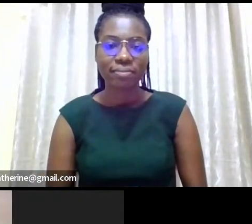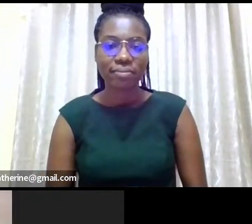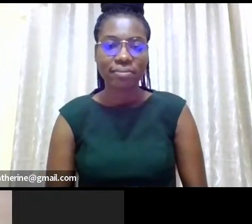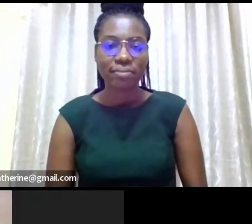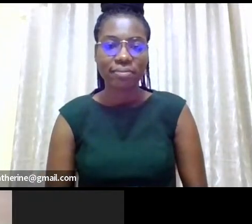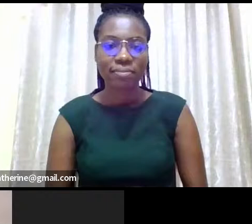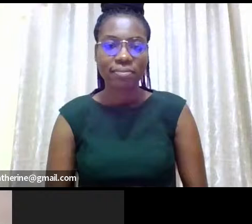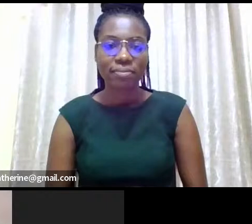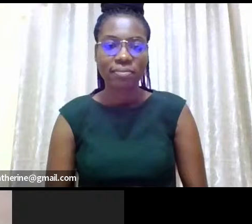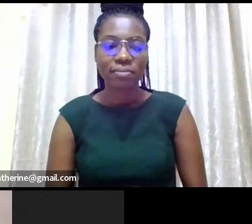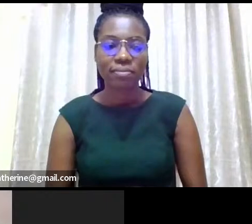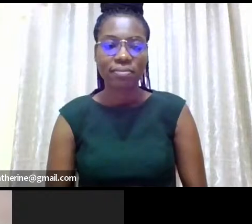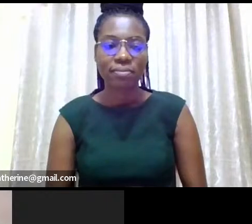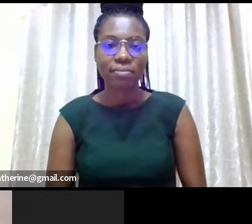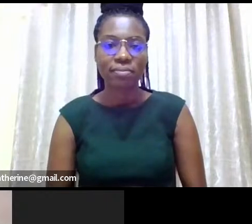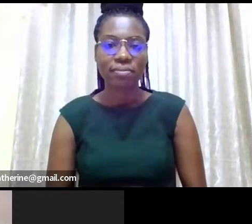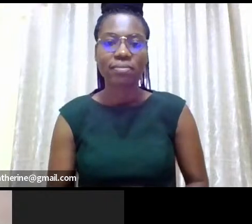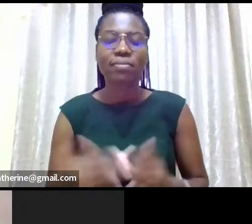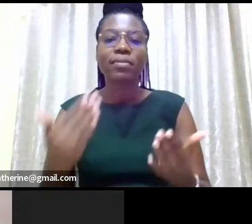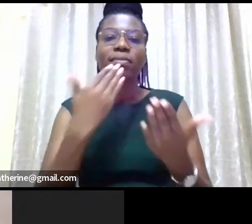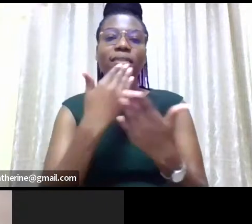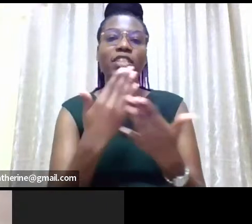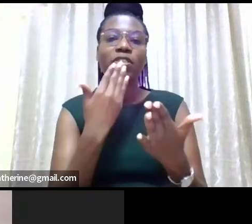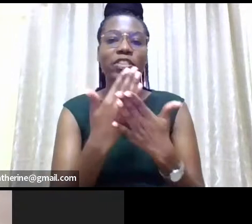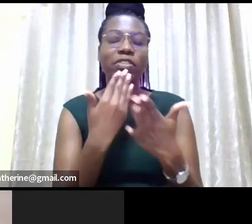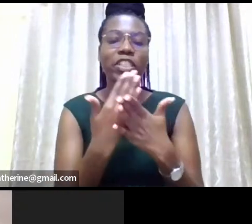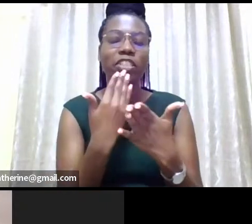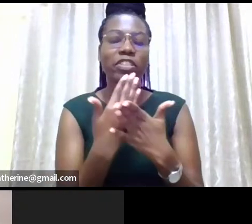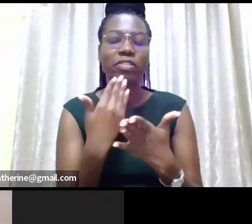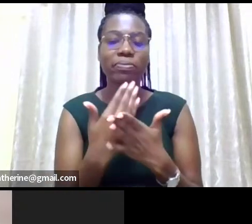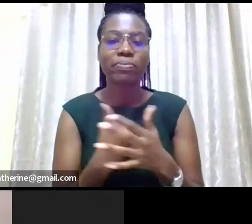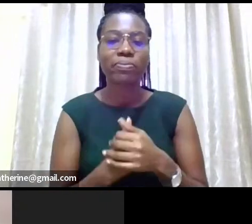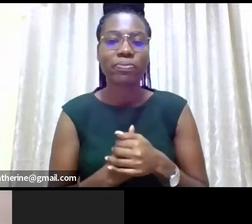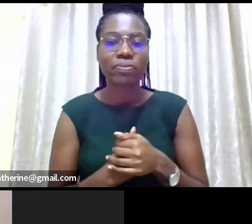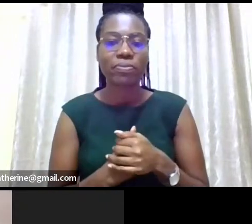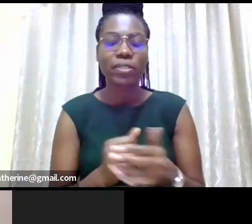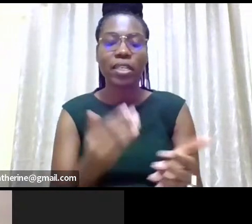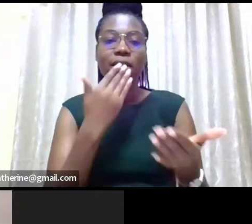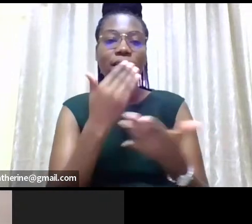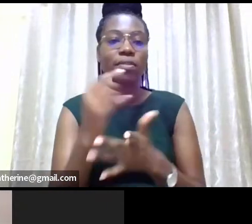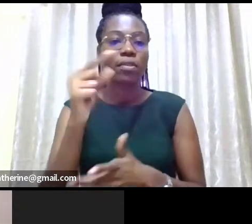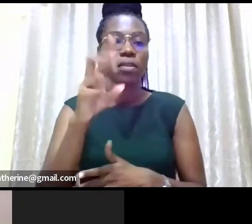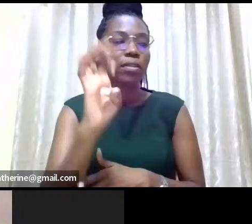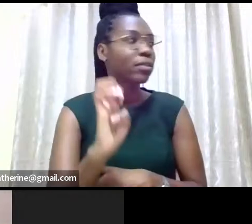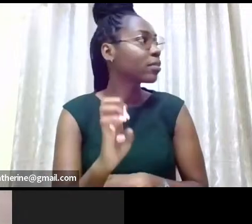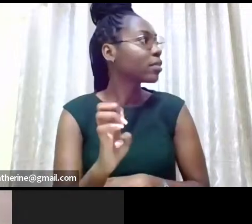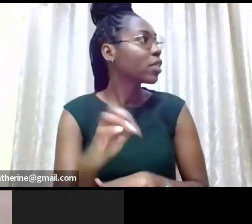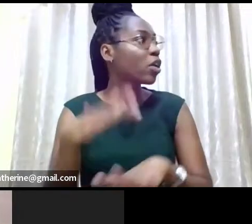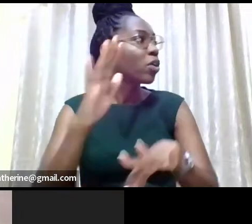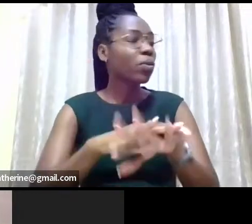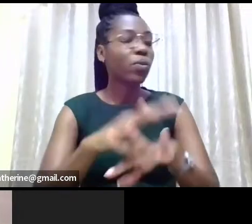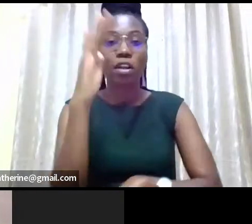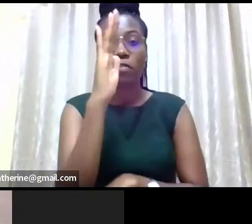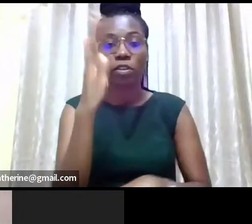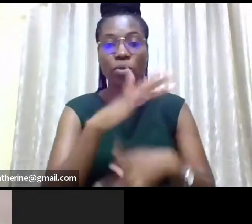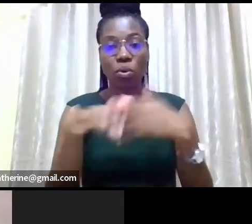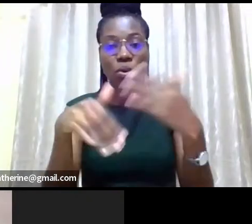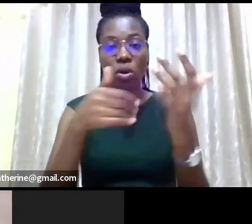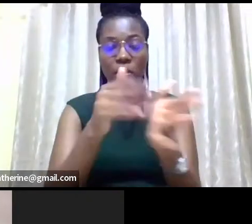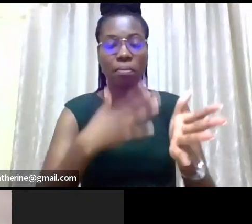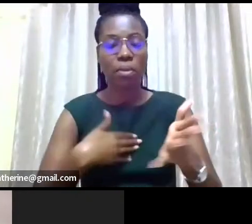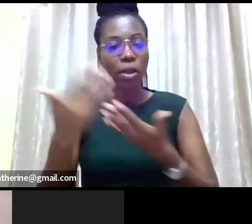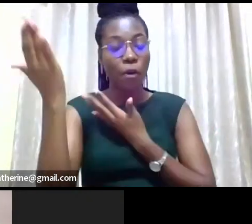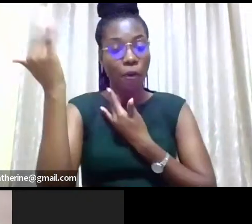Thank you, Grace. and good afternoon to everyone. I hope